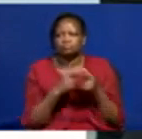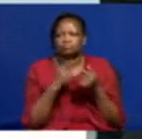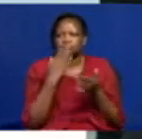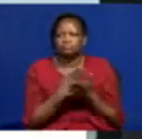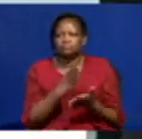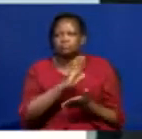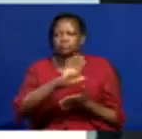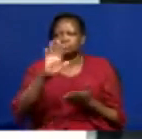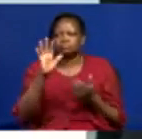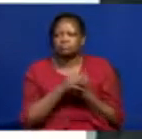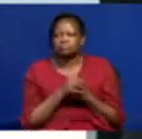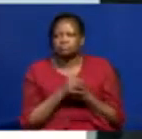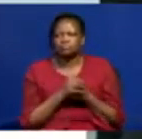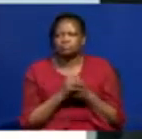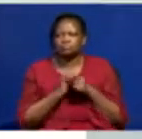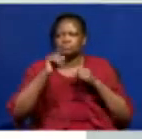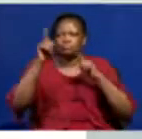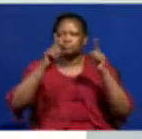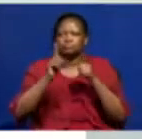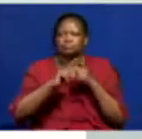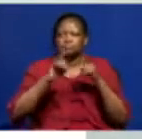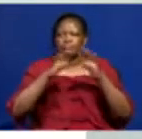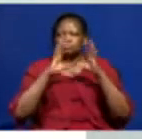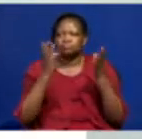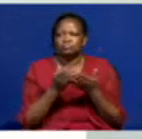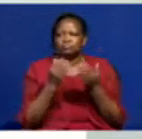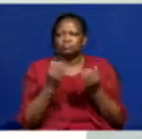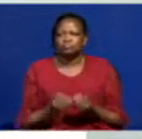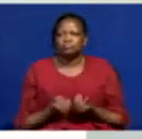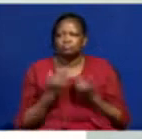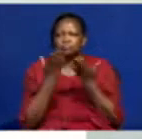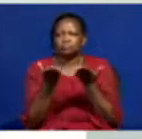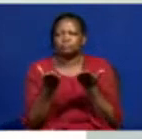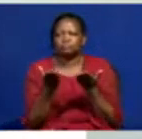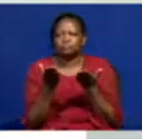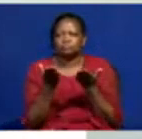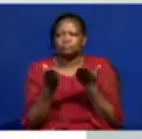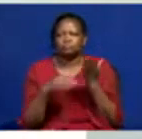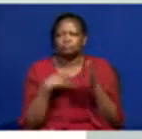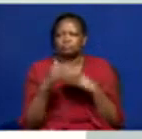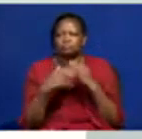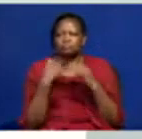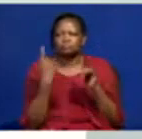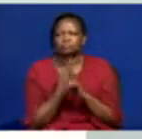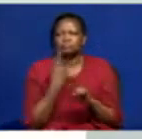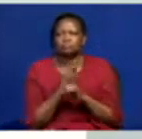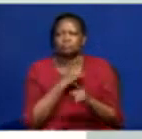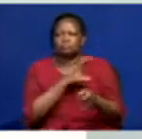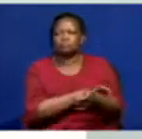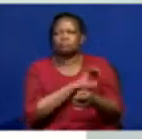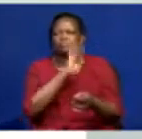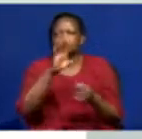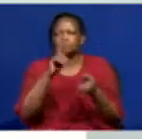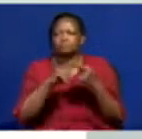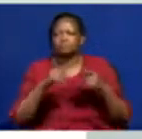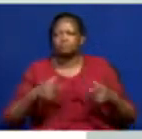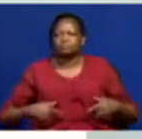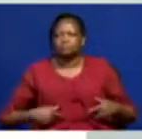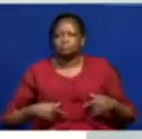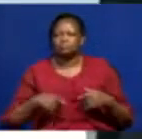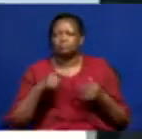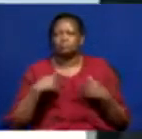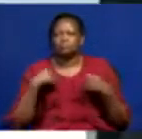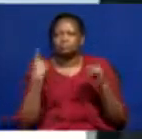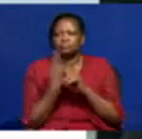their journey towards the world is to provide all sorts of empowerment to youth. So we